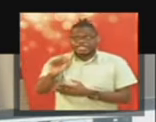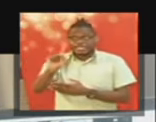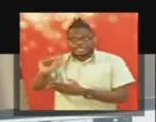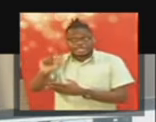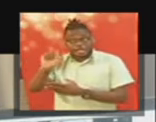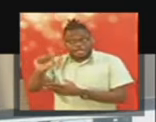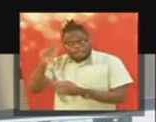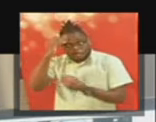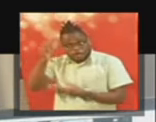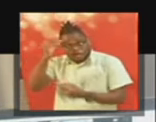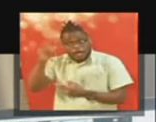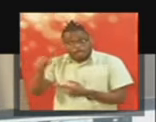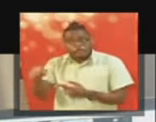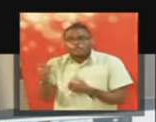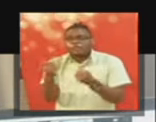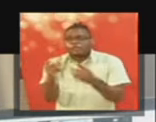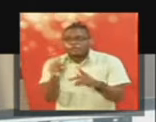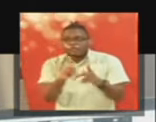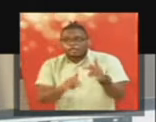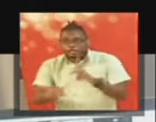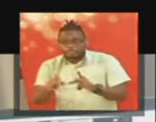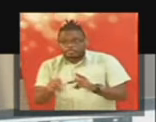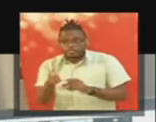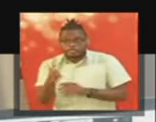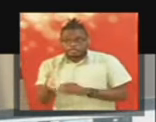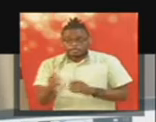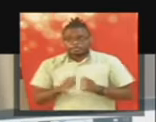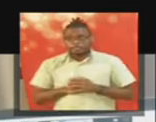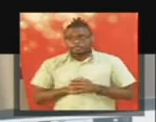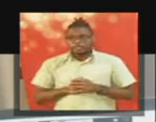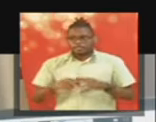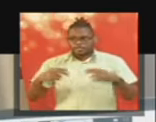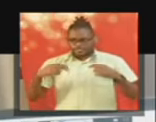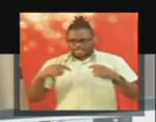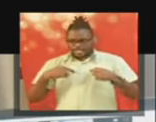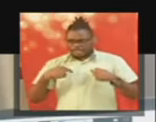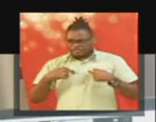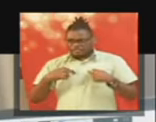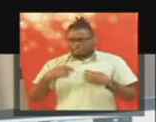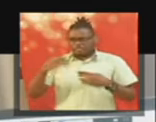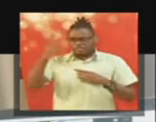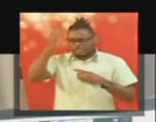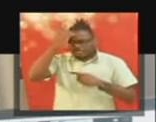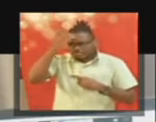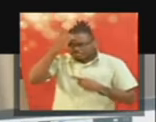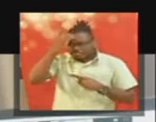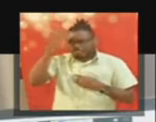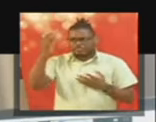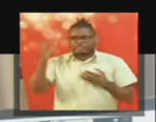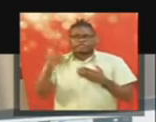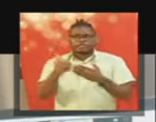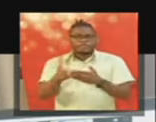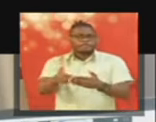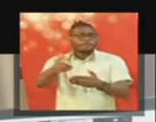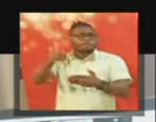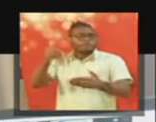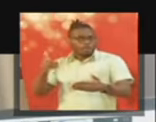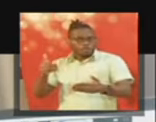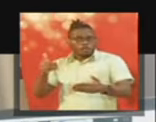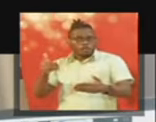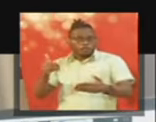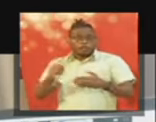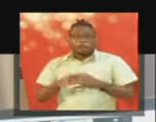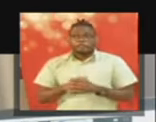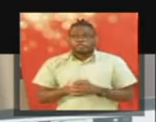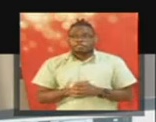by county, who may be so categorized as having comorbidities? There's a view that this can also help in a